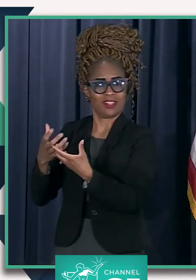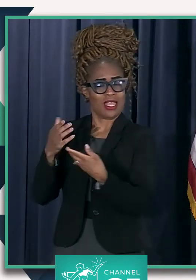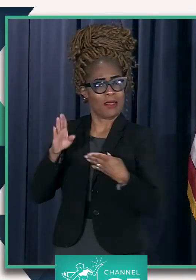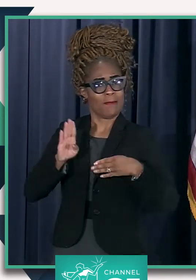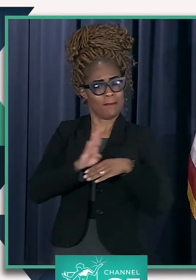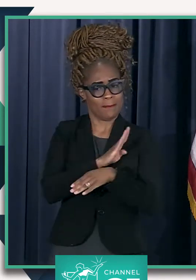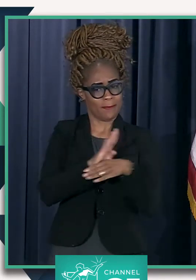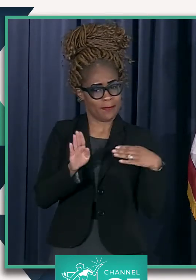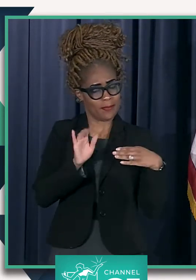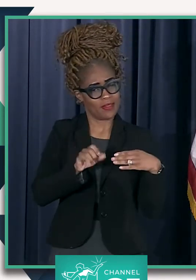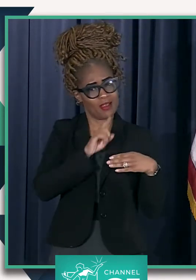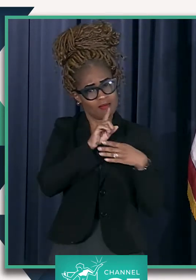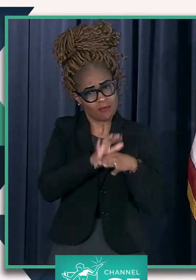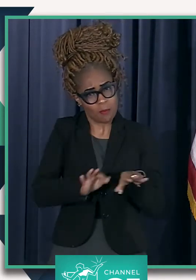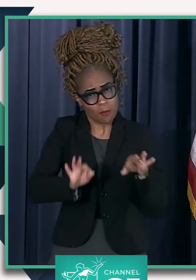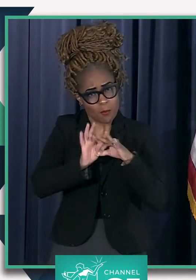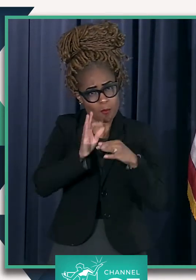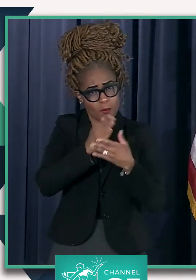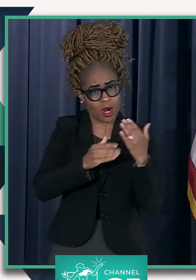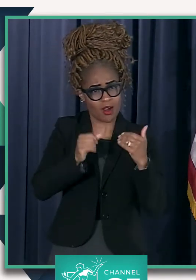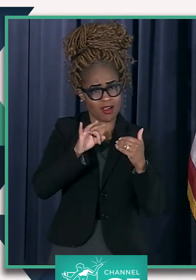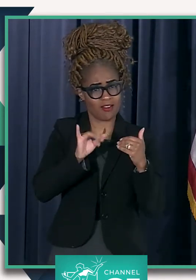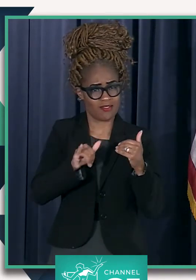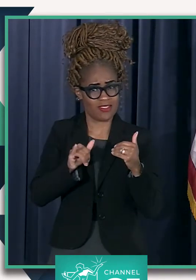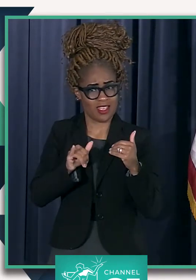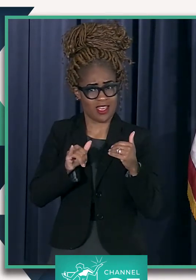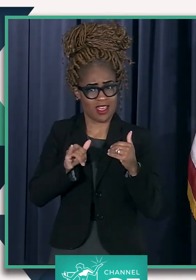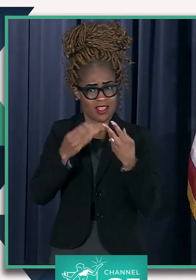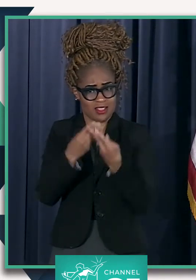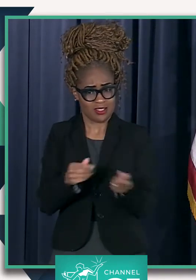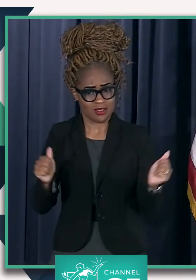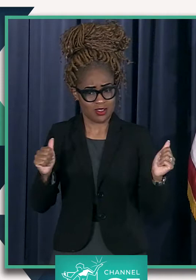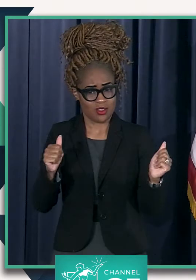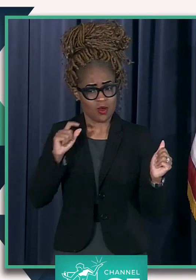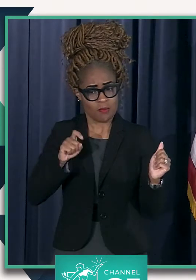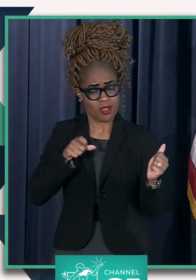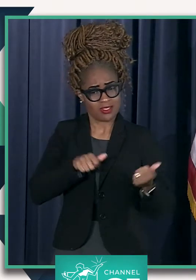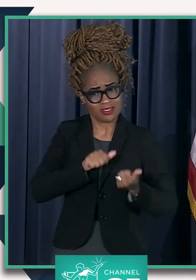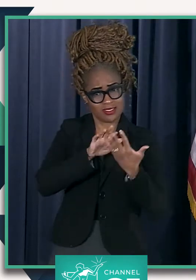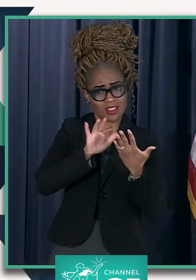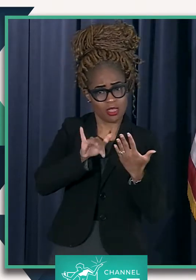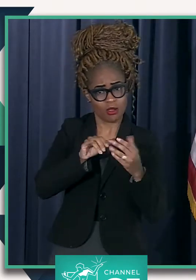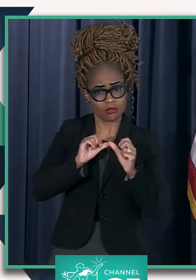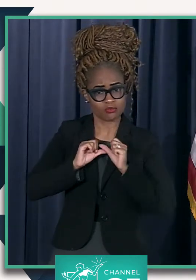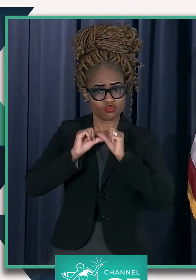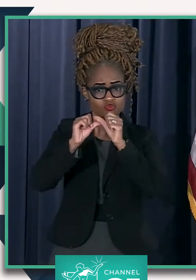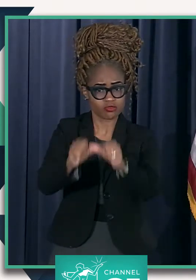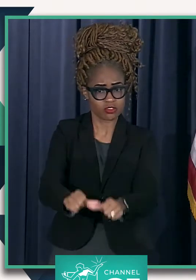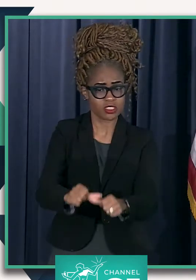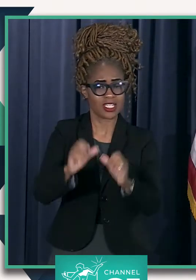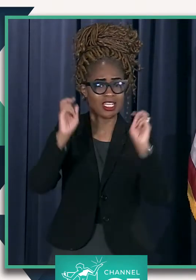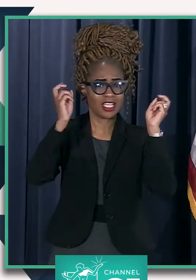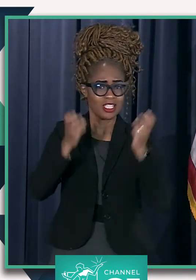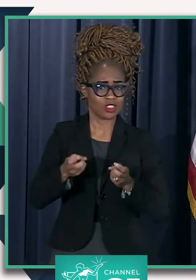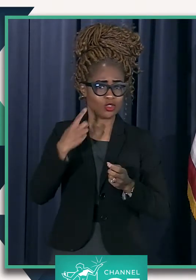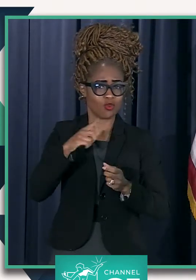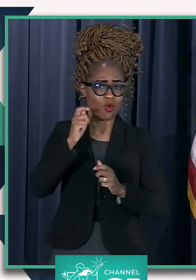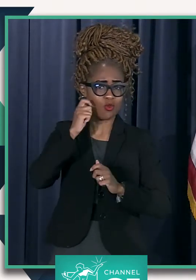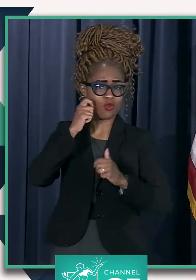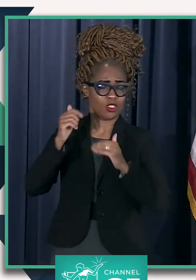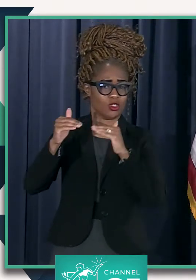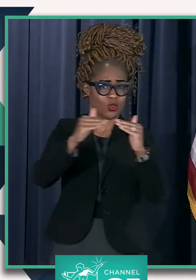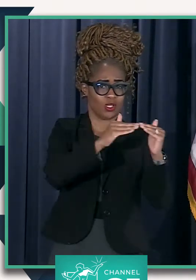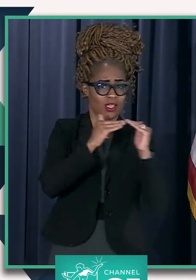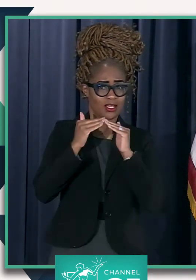important part of that equation. We need to help address these long-standing issues of racial equity and access to capital